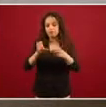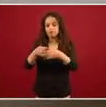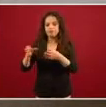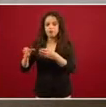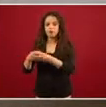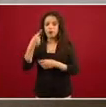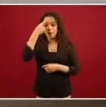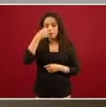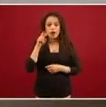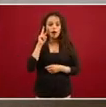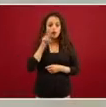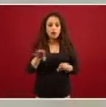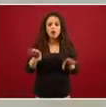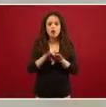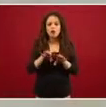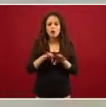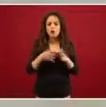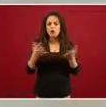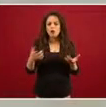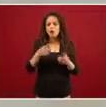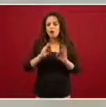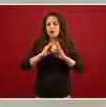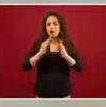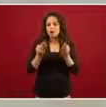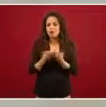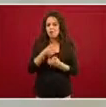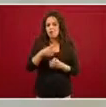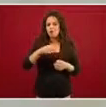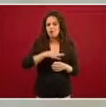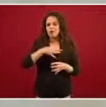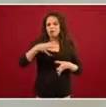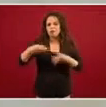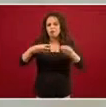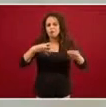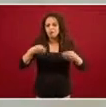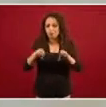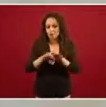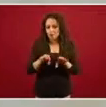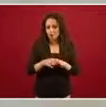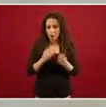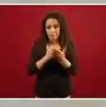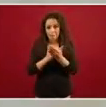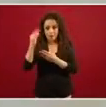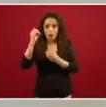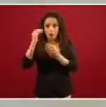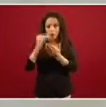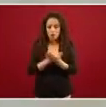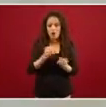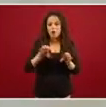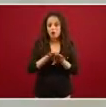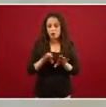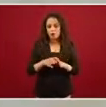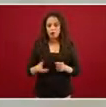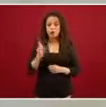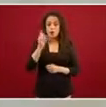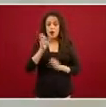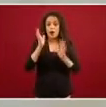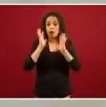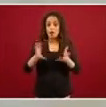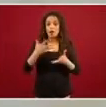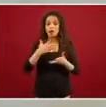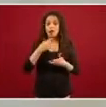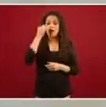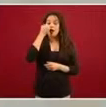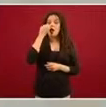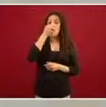reporting constantly all of this information on all levels. Now, there is a second